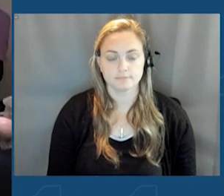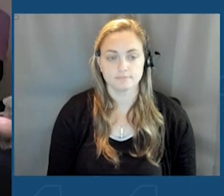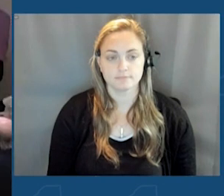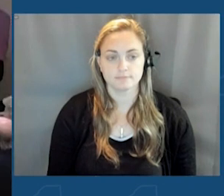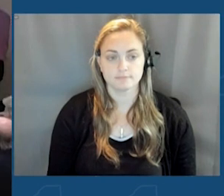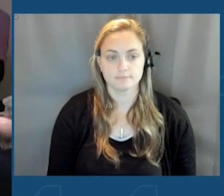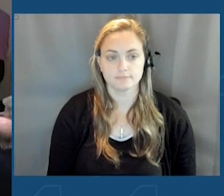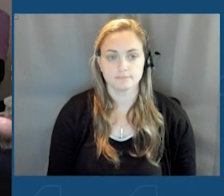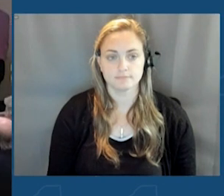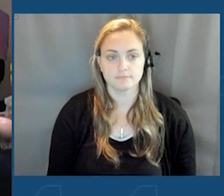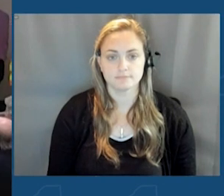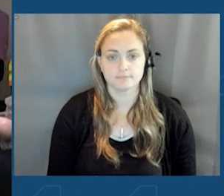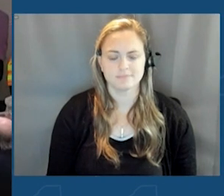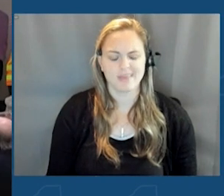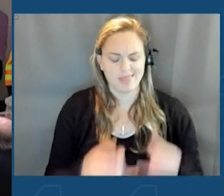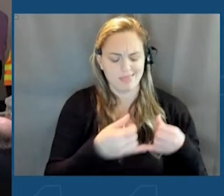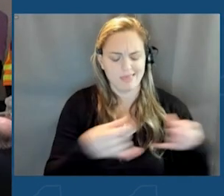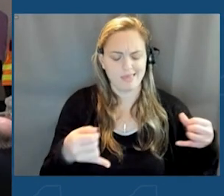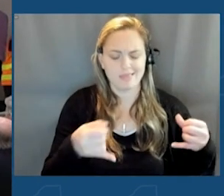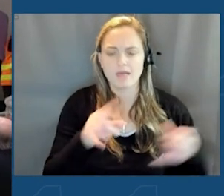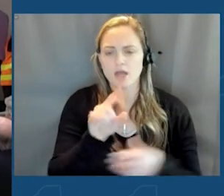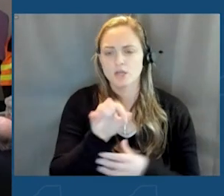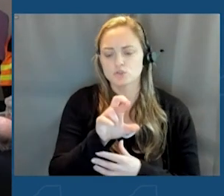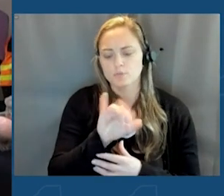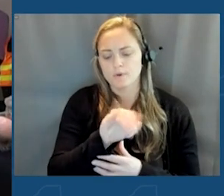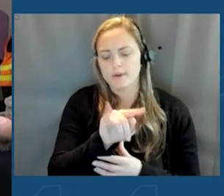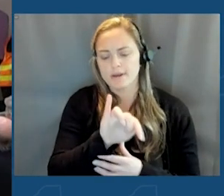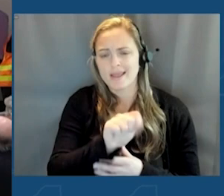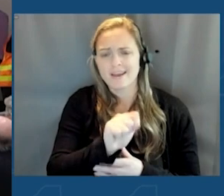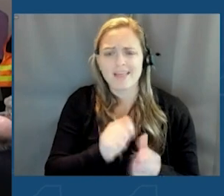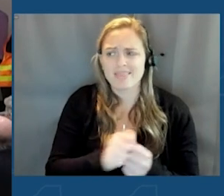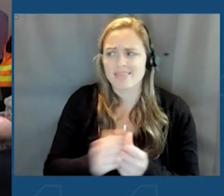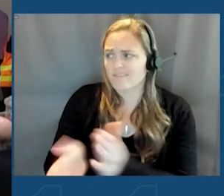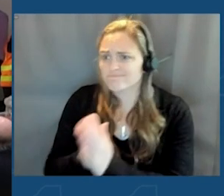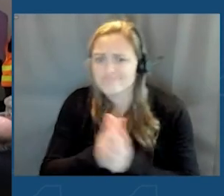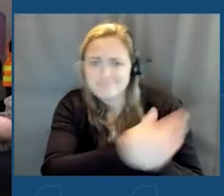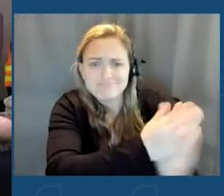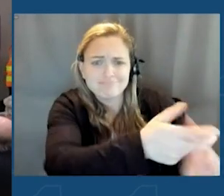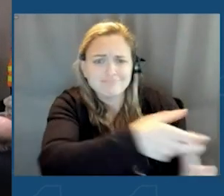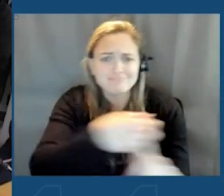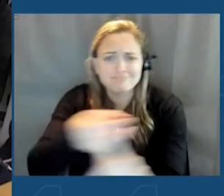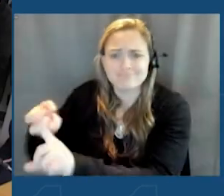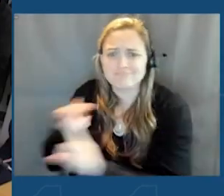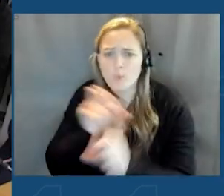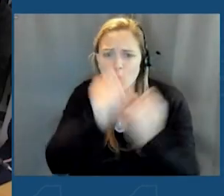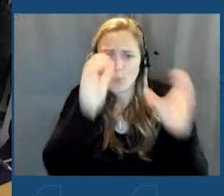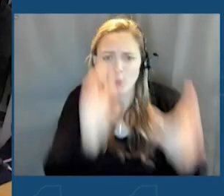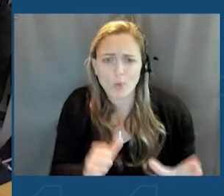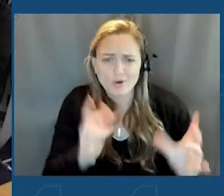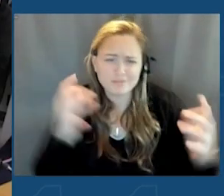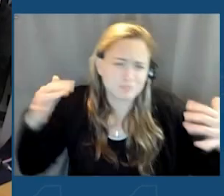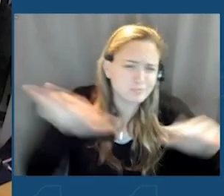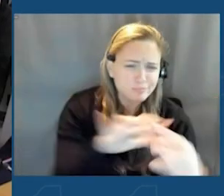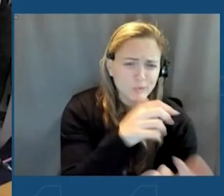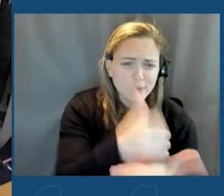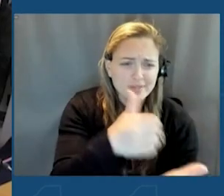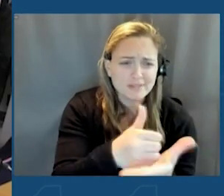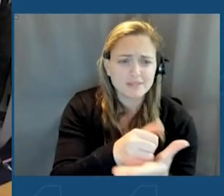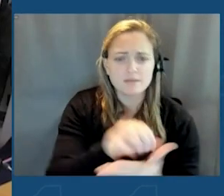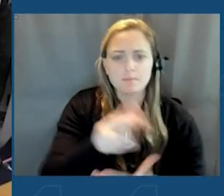The line superintendent who grabbed colleagues and rushed in to assist, Mark Wolodarski.